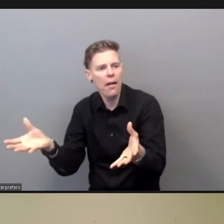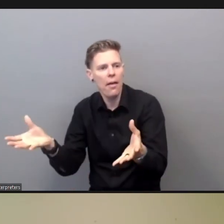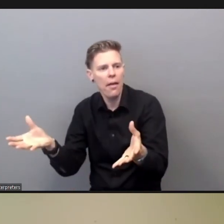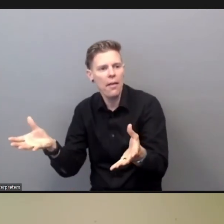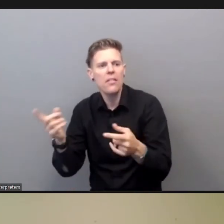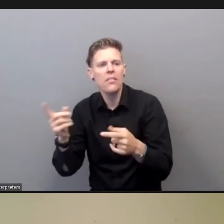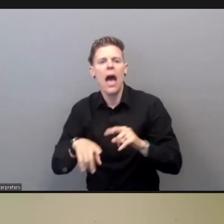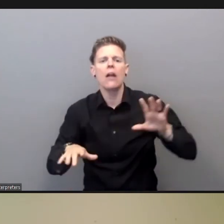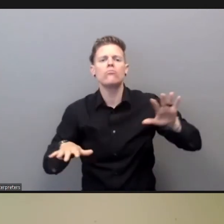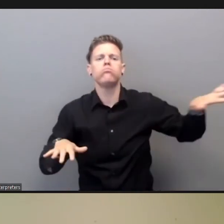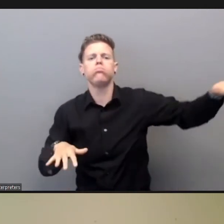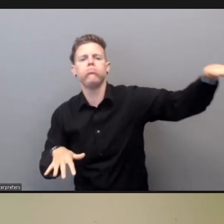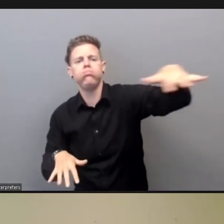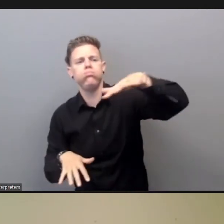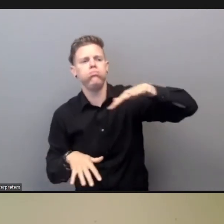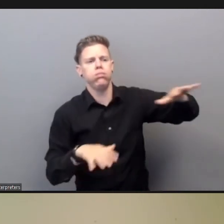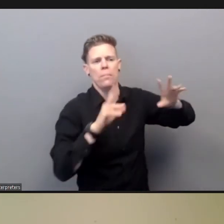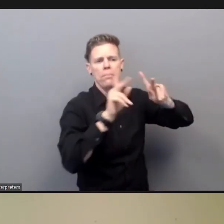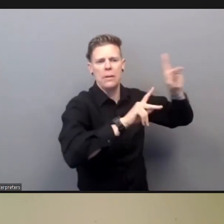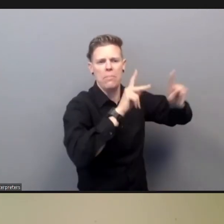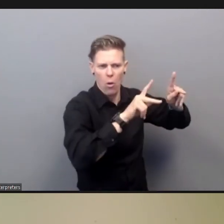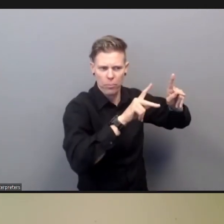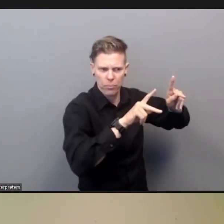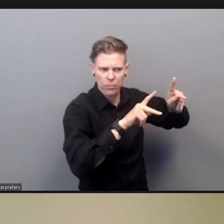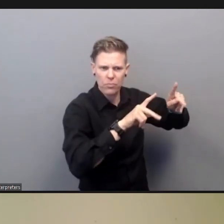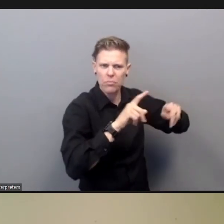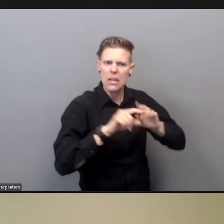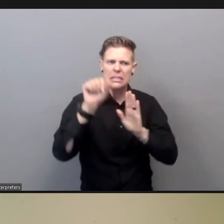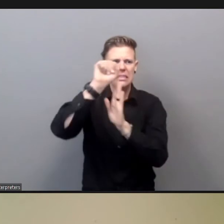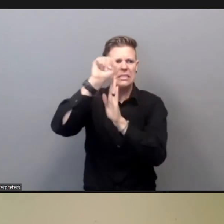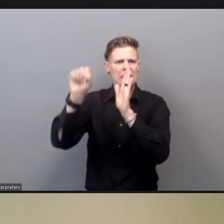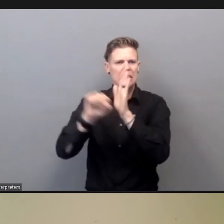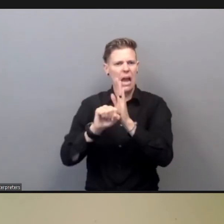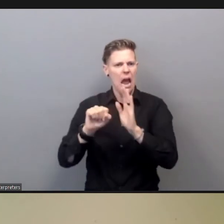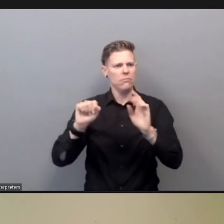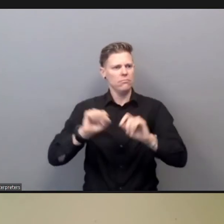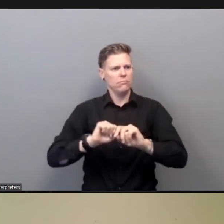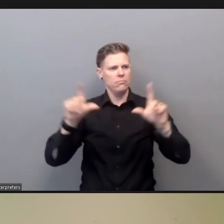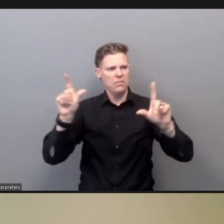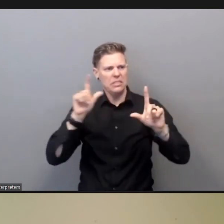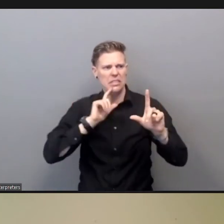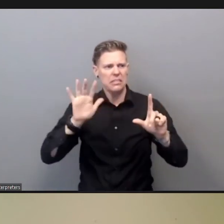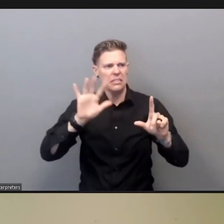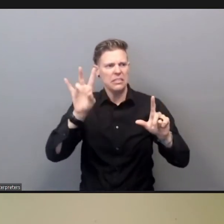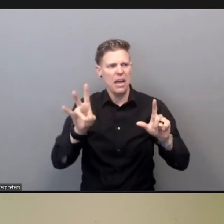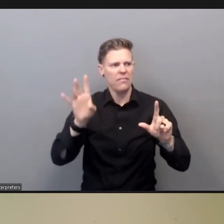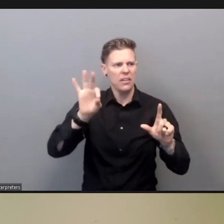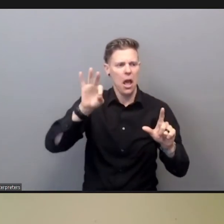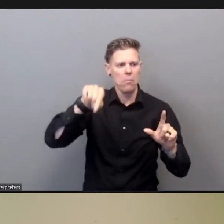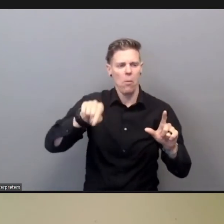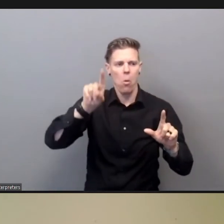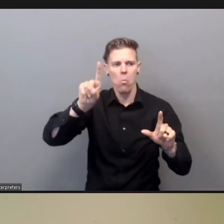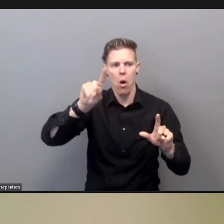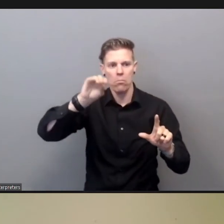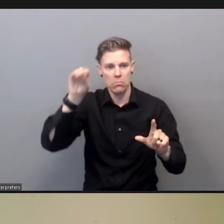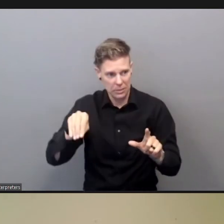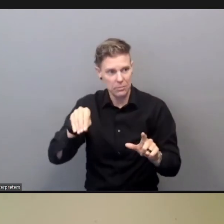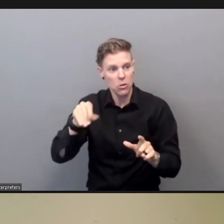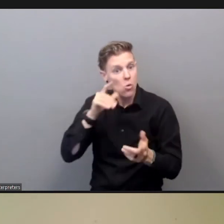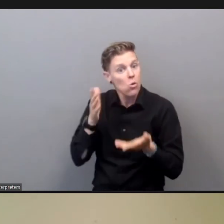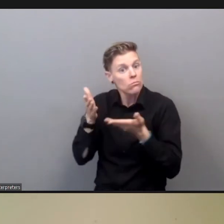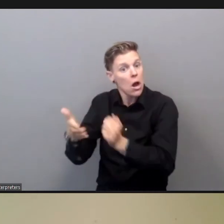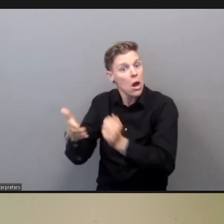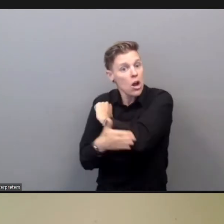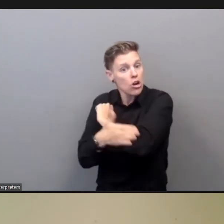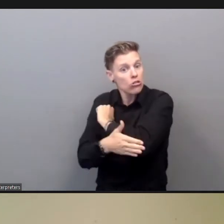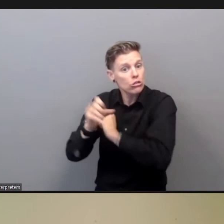dashboard, 71.9% of people in San Juan County are fully vaccinated. The Census Bureau indicates that about half